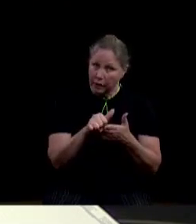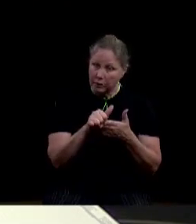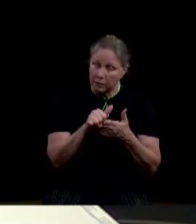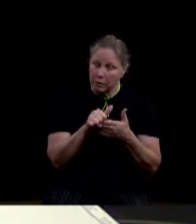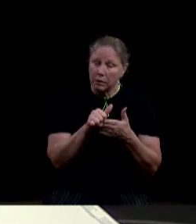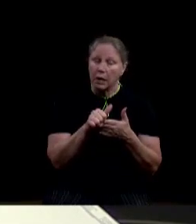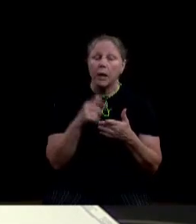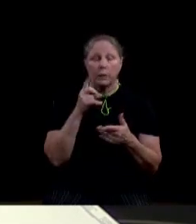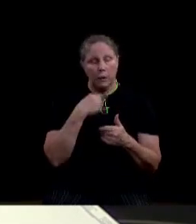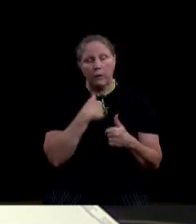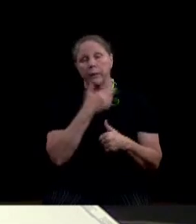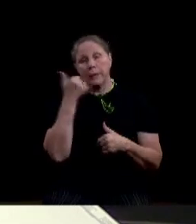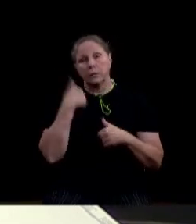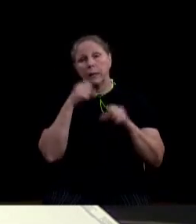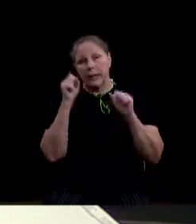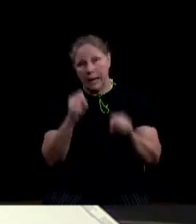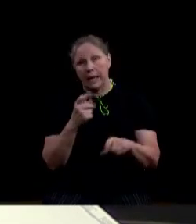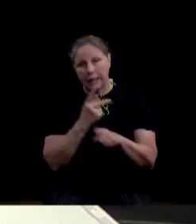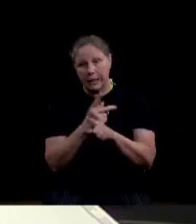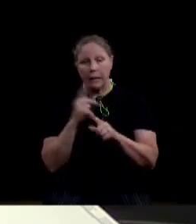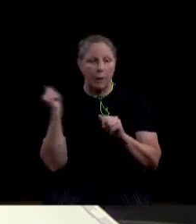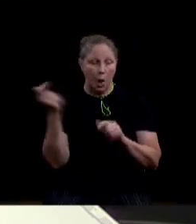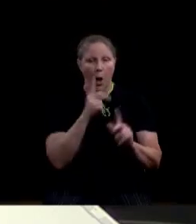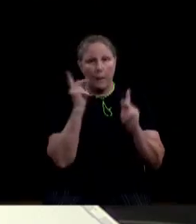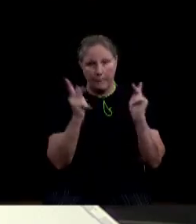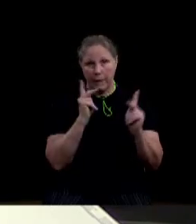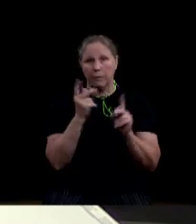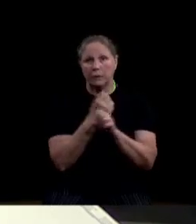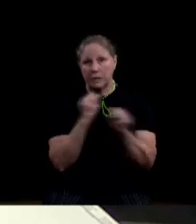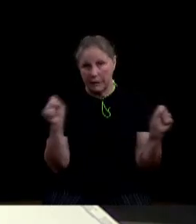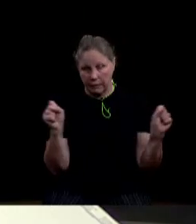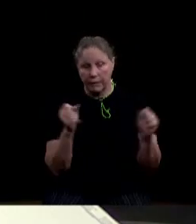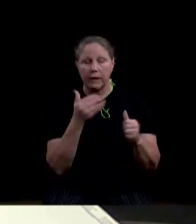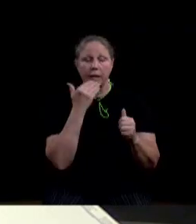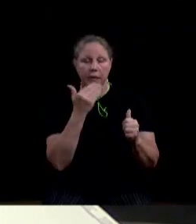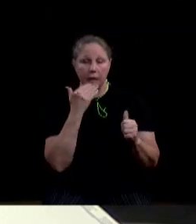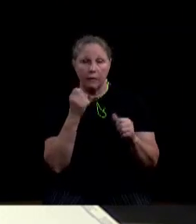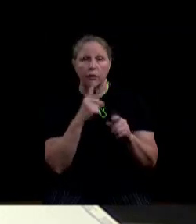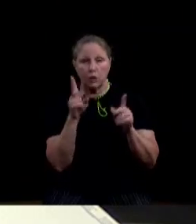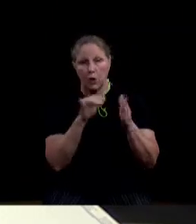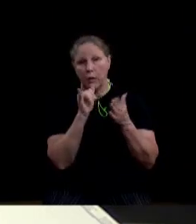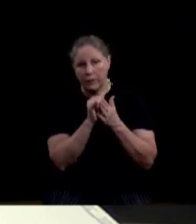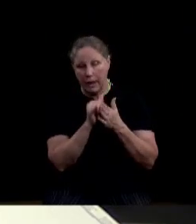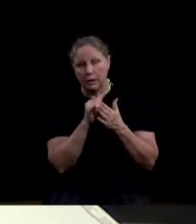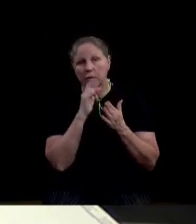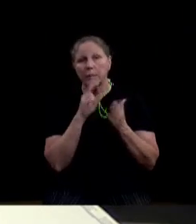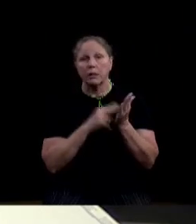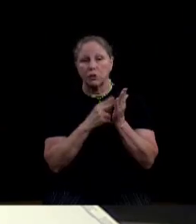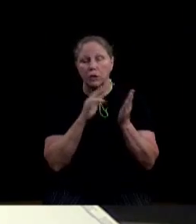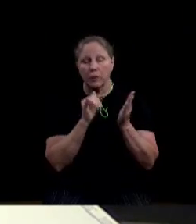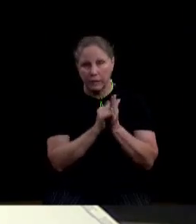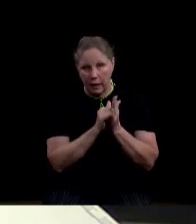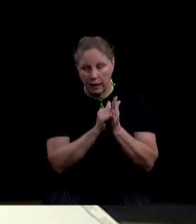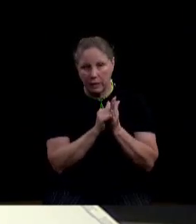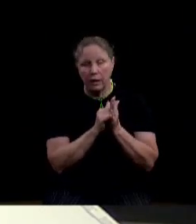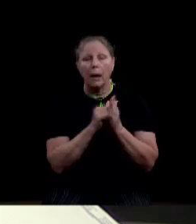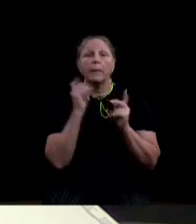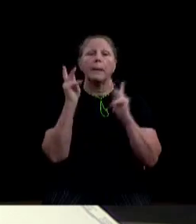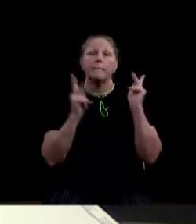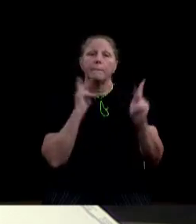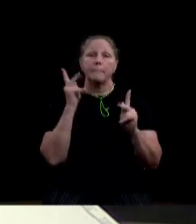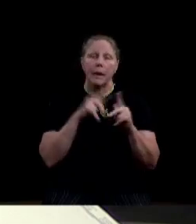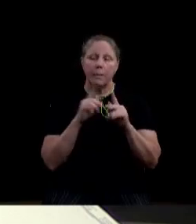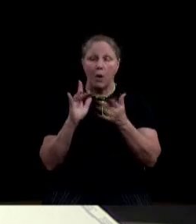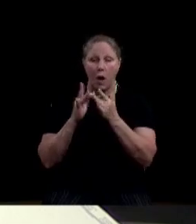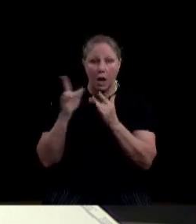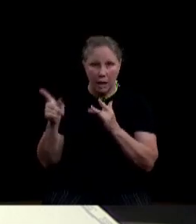guests safe. Thank you for taking the steps needed to enact this order. Many people online continue to be against the order because their